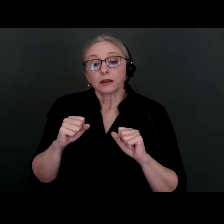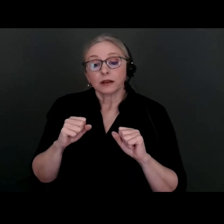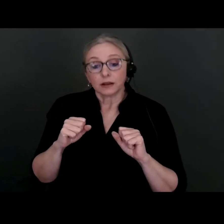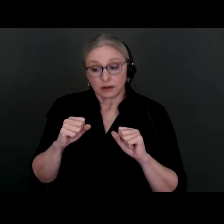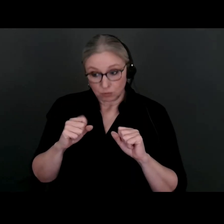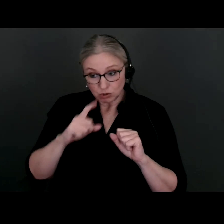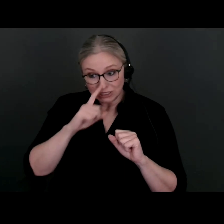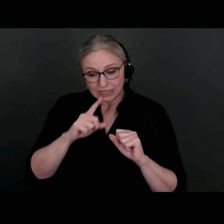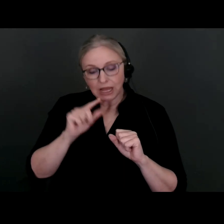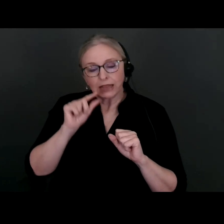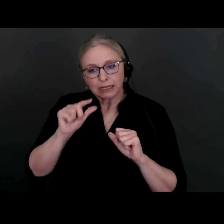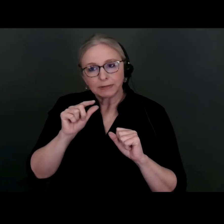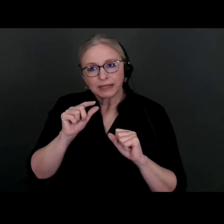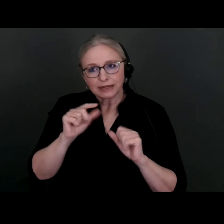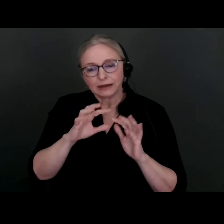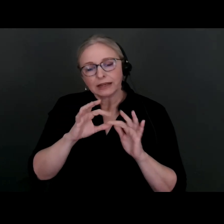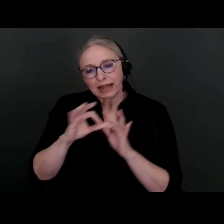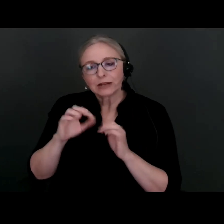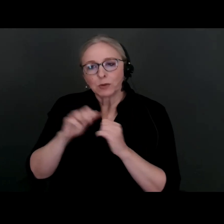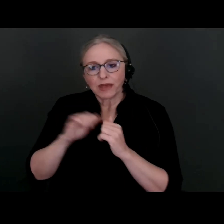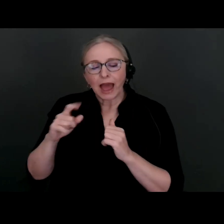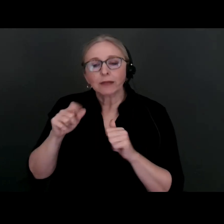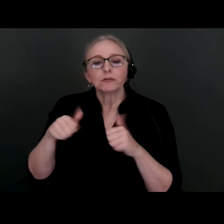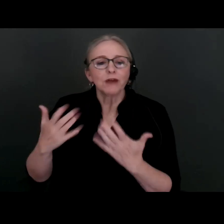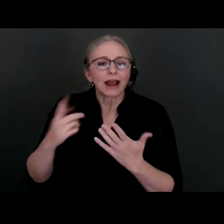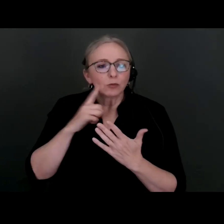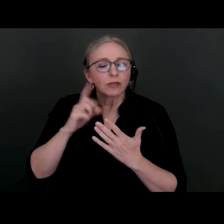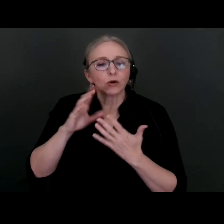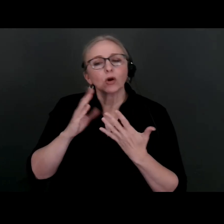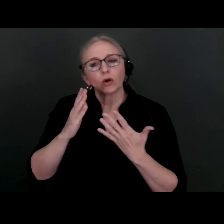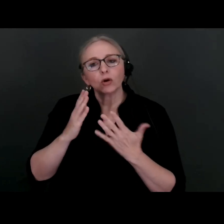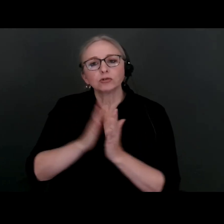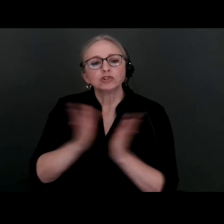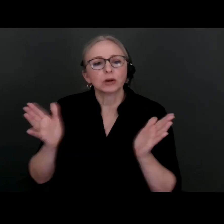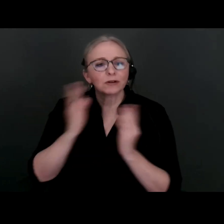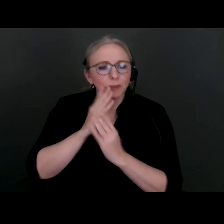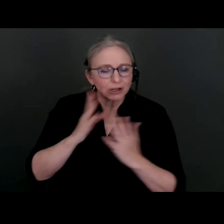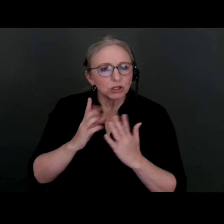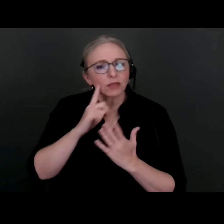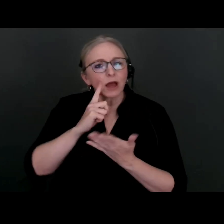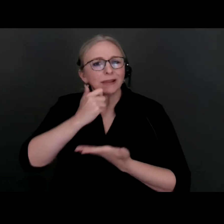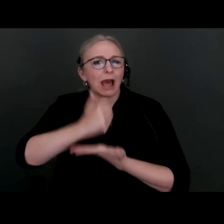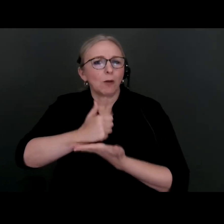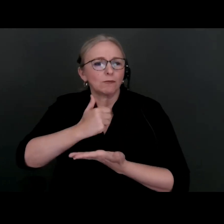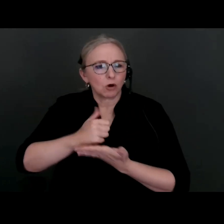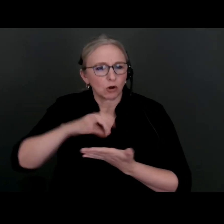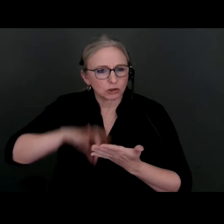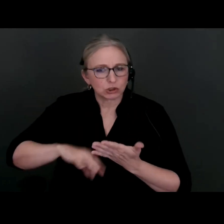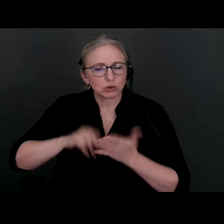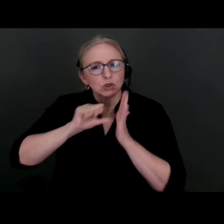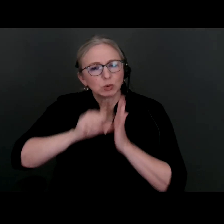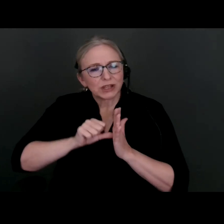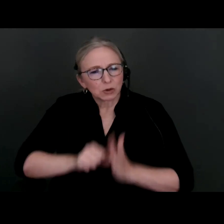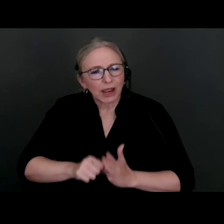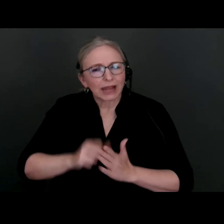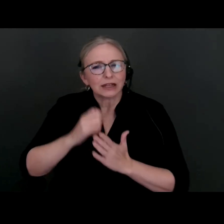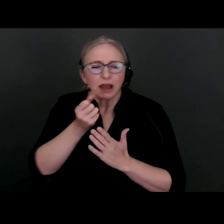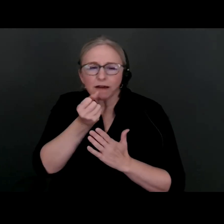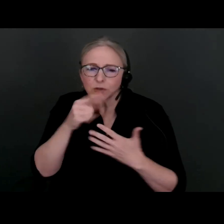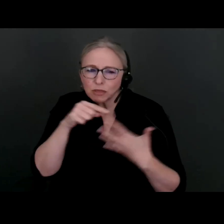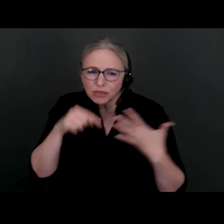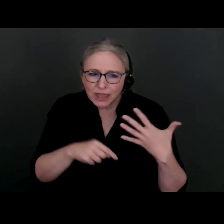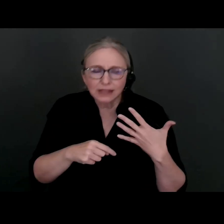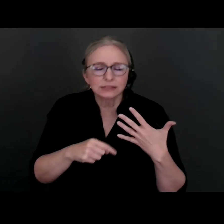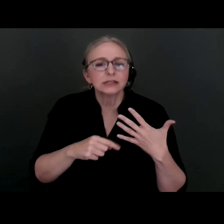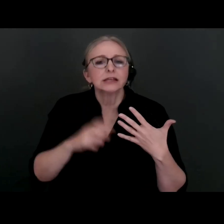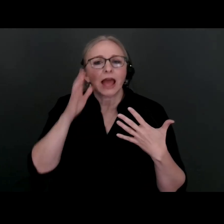Building a little bit and provided in terms of her overview, thought it would be helpful to reiterate just a few items, and then I'll